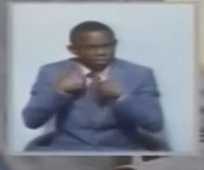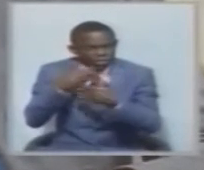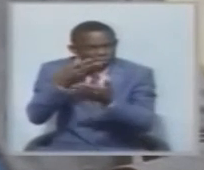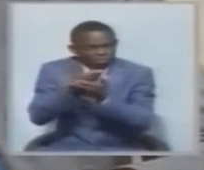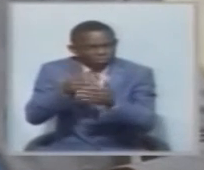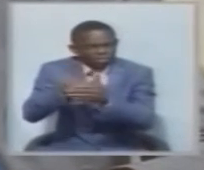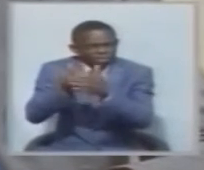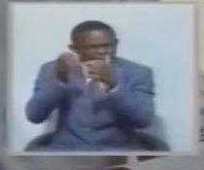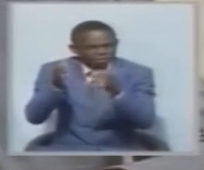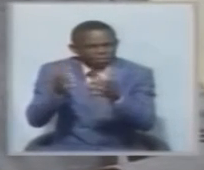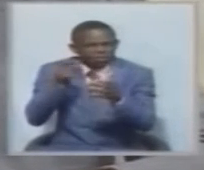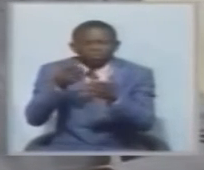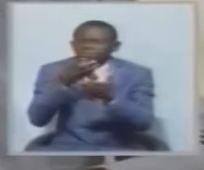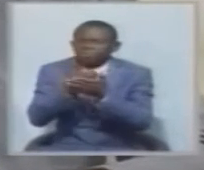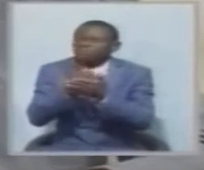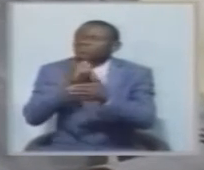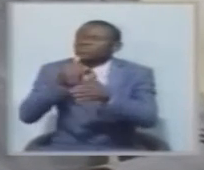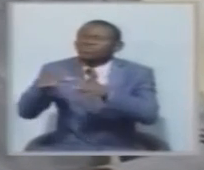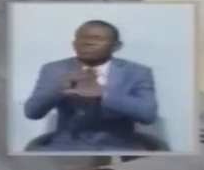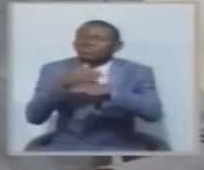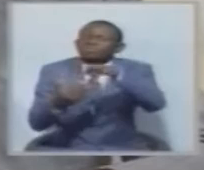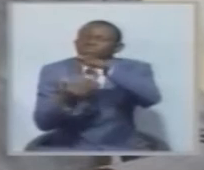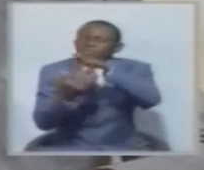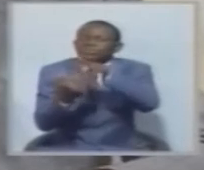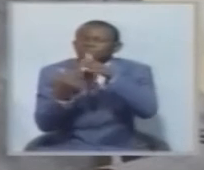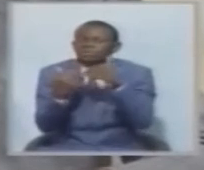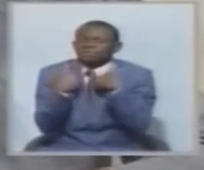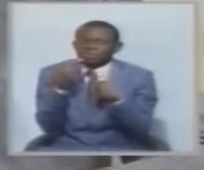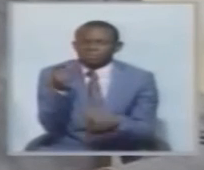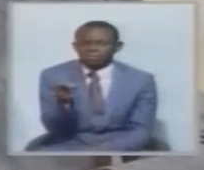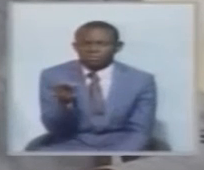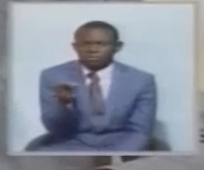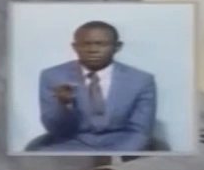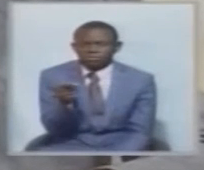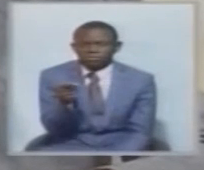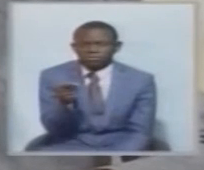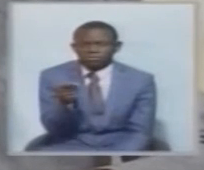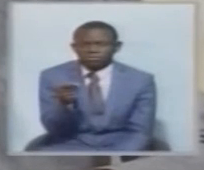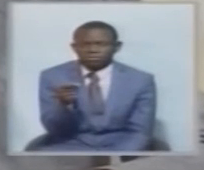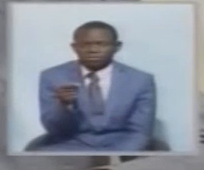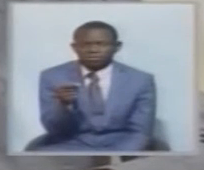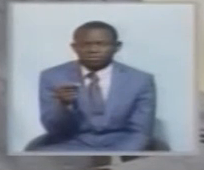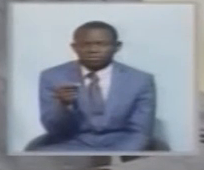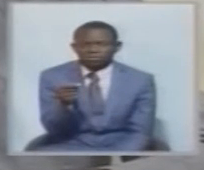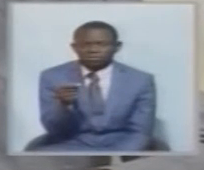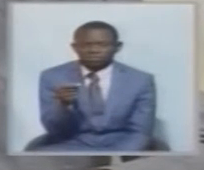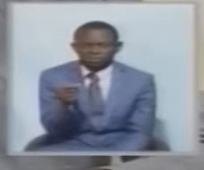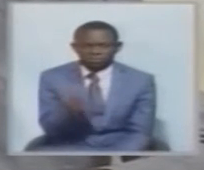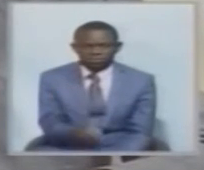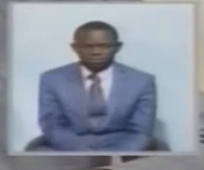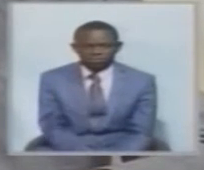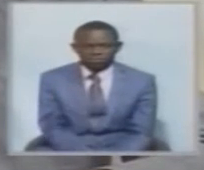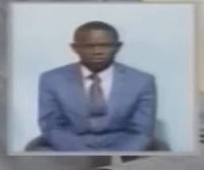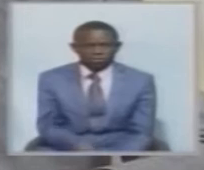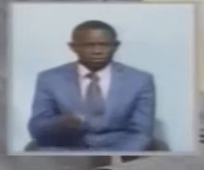limited, then what we need to do, because our demands with regard to the projects